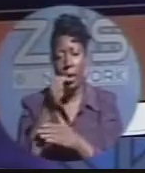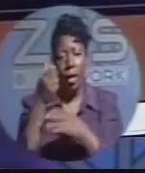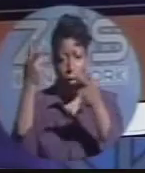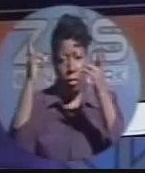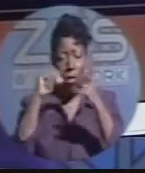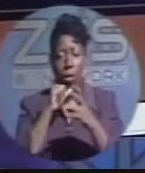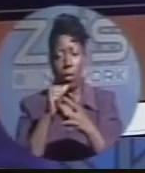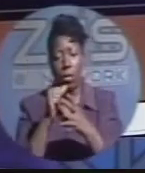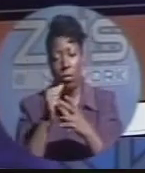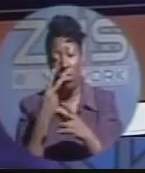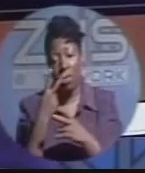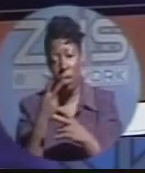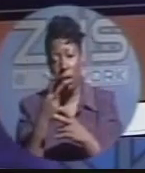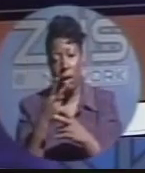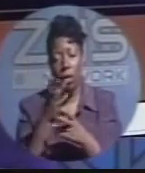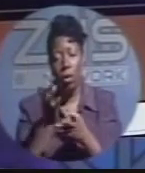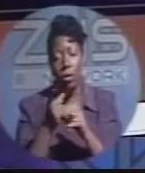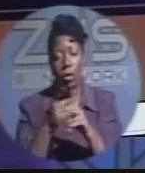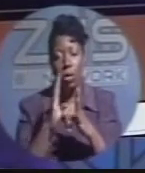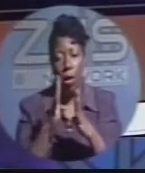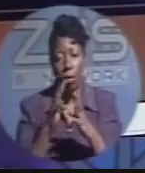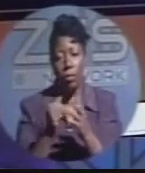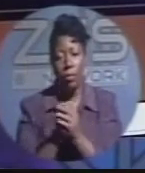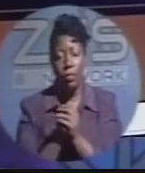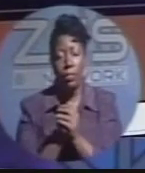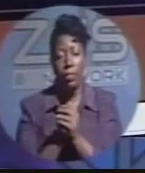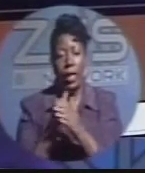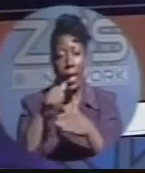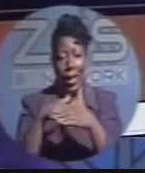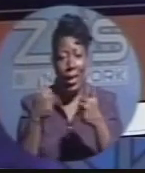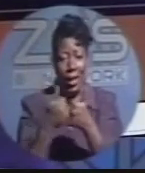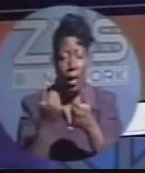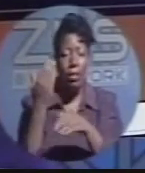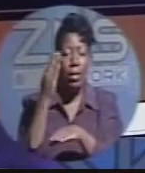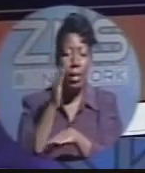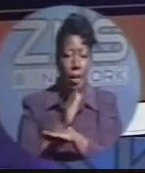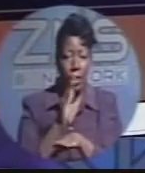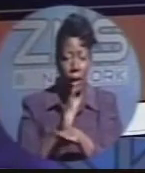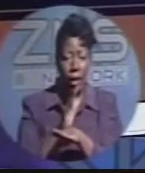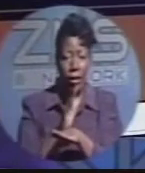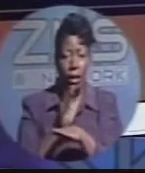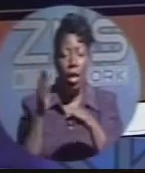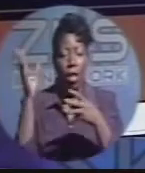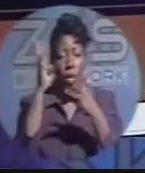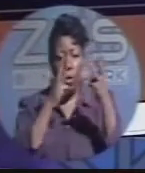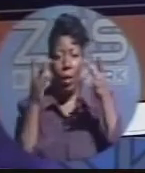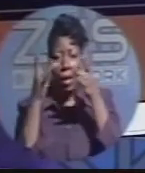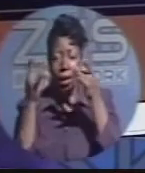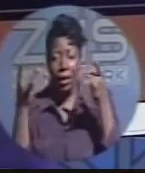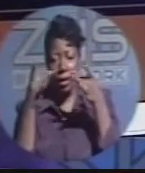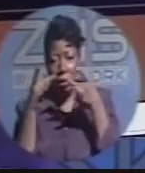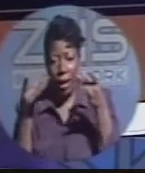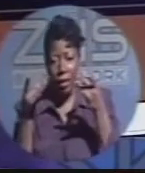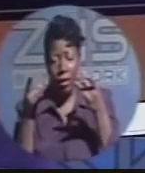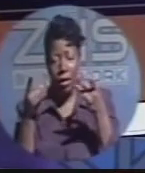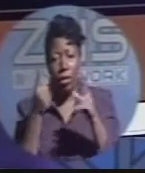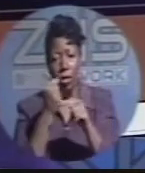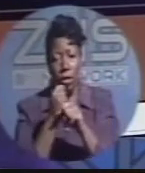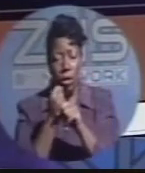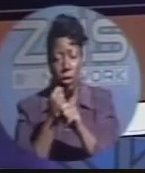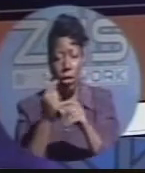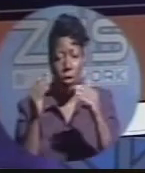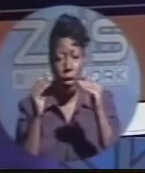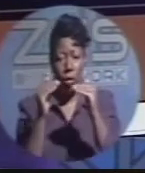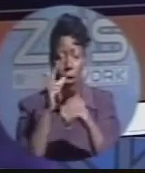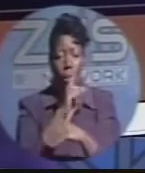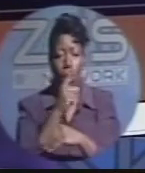still they're probably playing now. We'll have those highlights tomorrow. In the feature game tonight, the Y2 Shipping Wildcats and the Bombardier Operators, they're squared at 1-1. Each